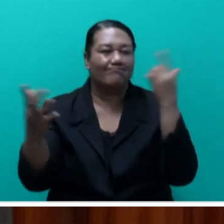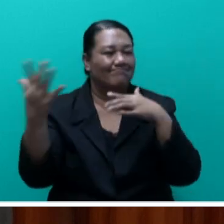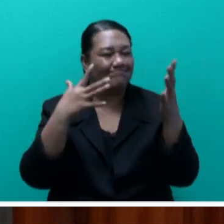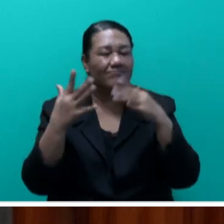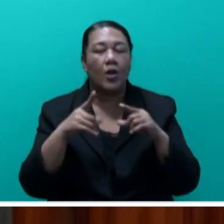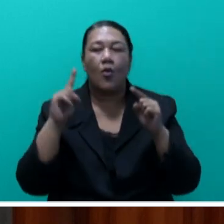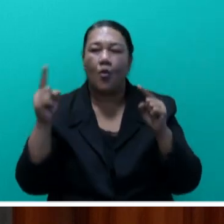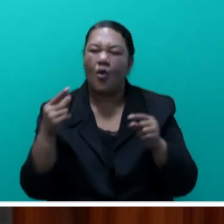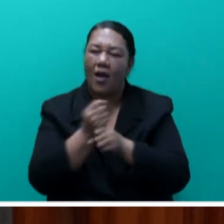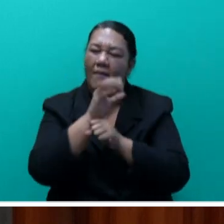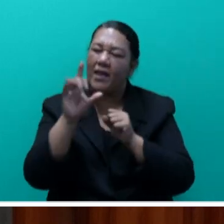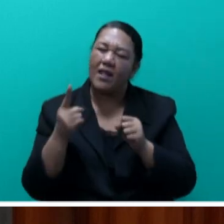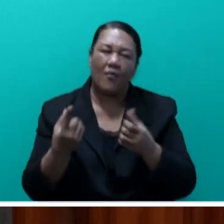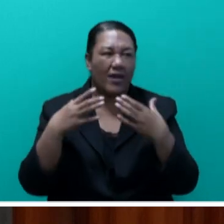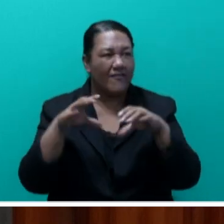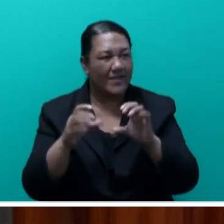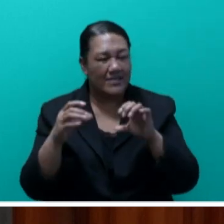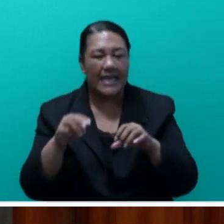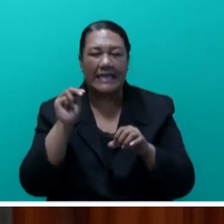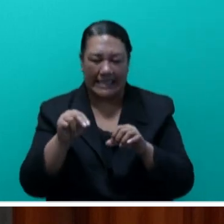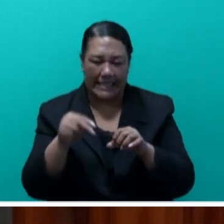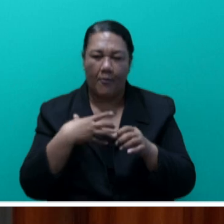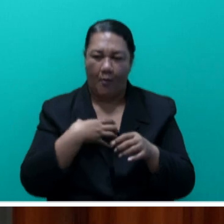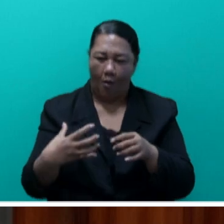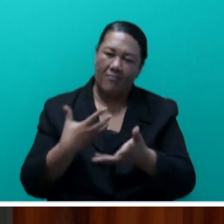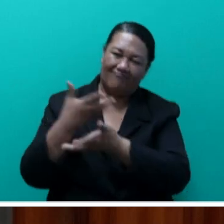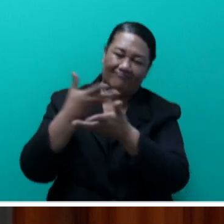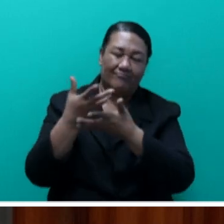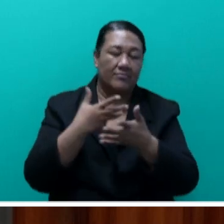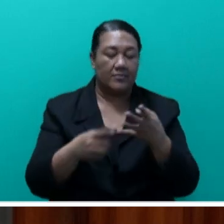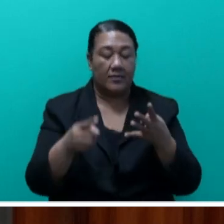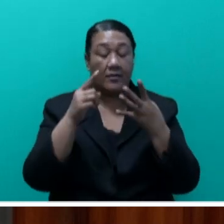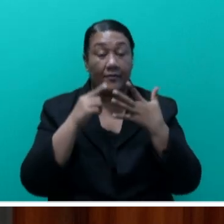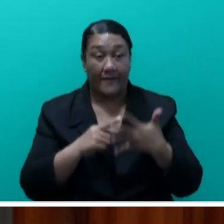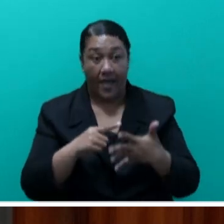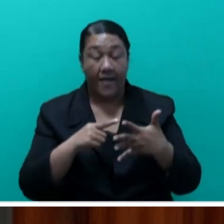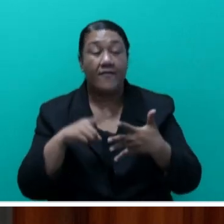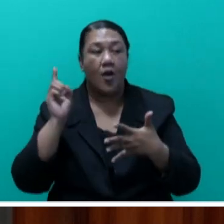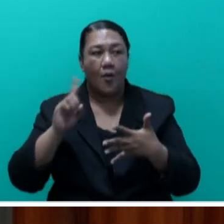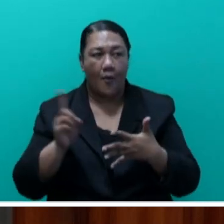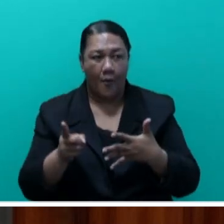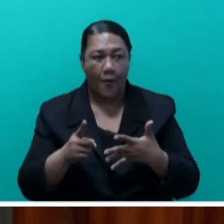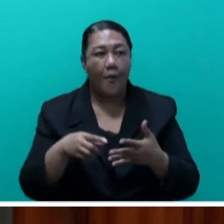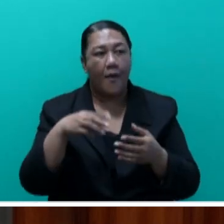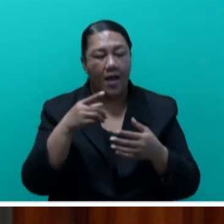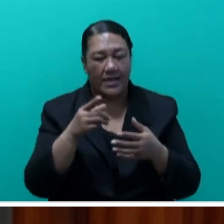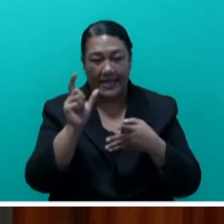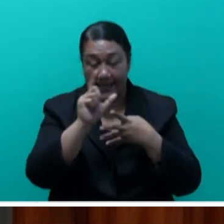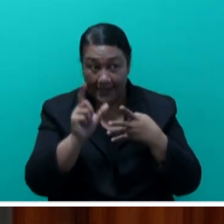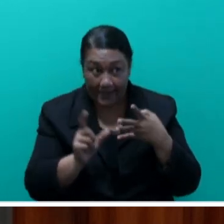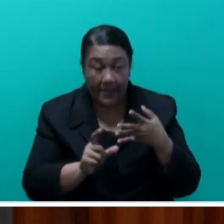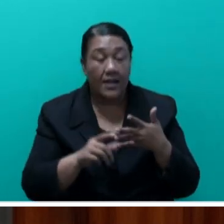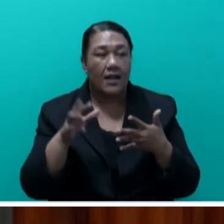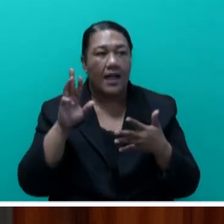some potential investors requiring further dialogue. And lastly, research and further development of candidate fish species,